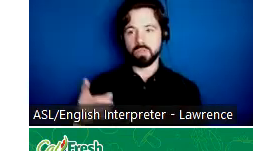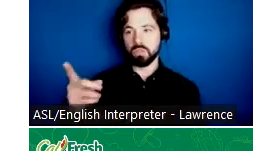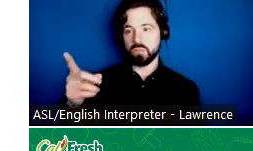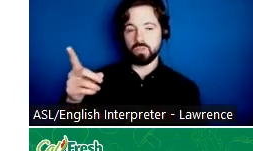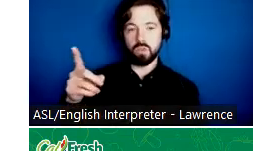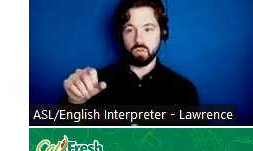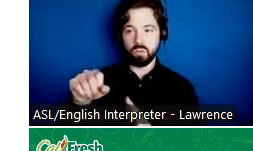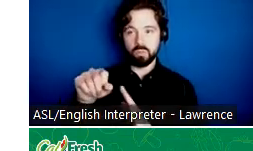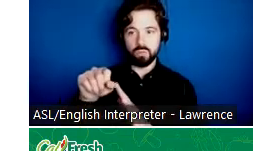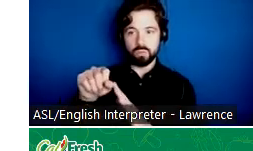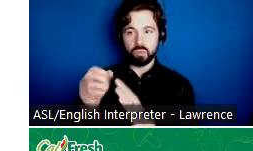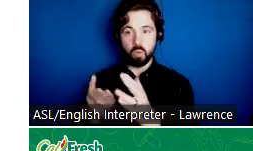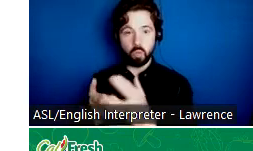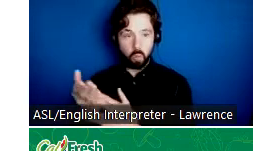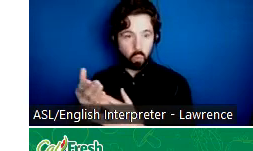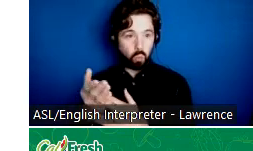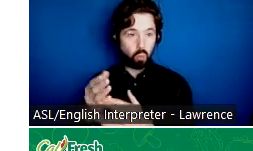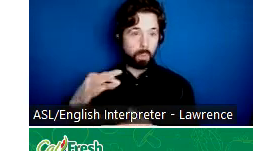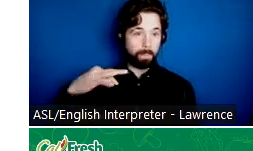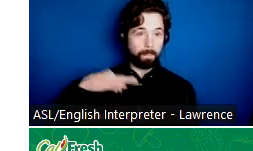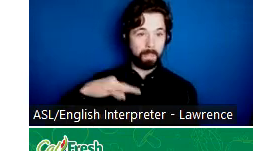EBT through the Benefits Cal portal.